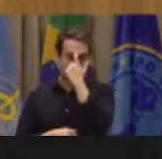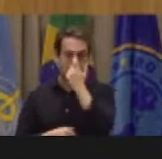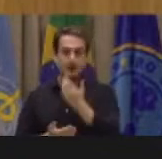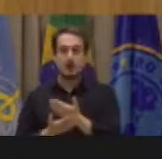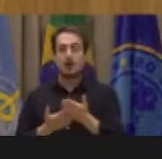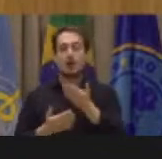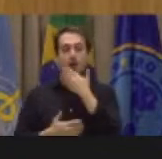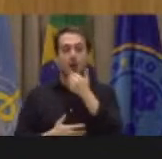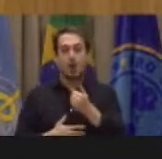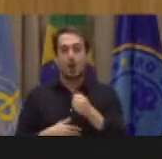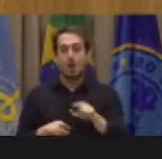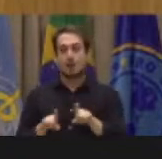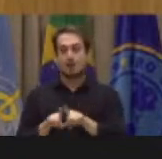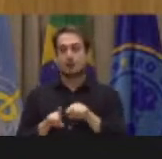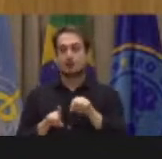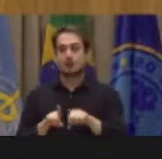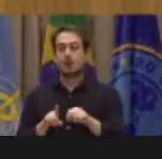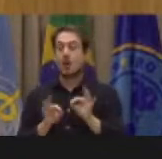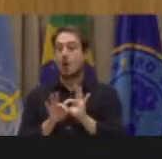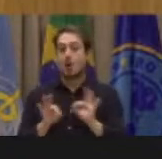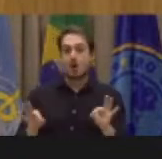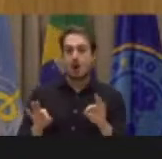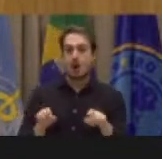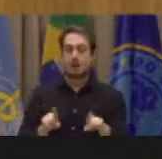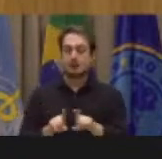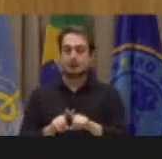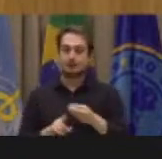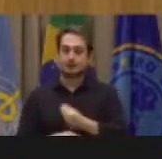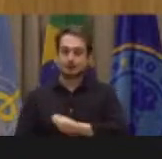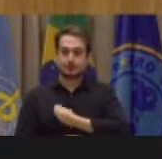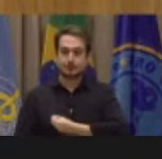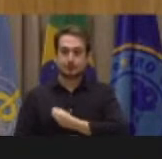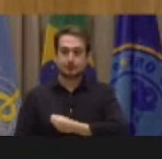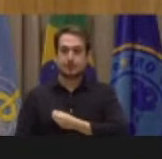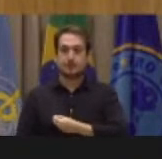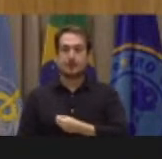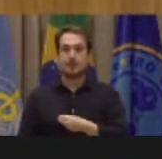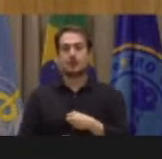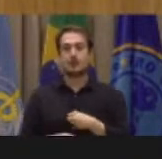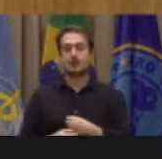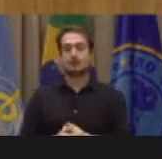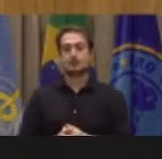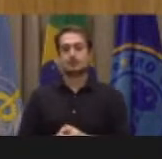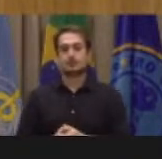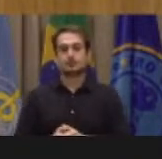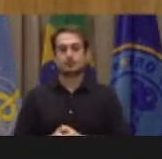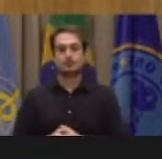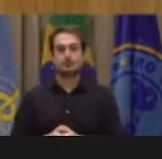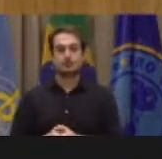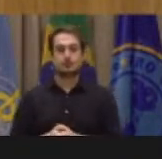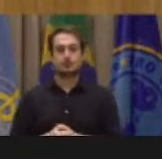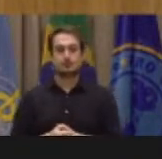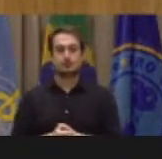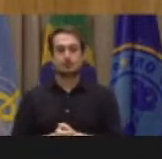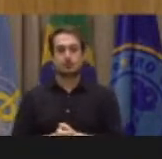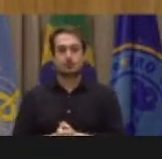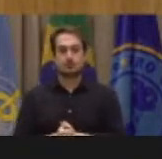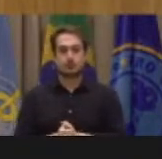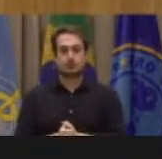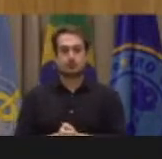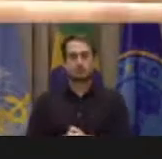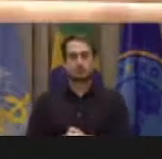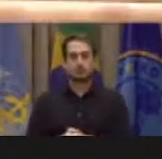this fragmentation is not good for the patient and it overloads the tertiary services.